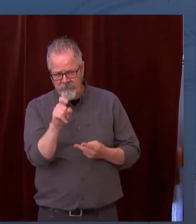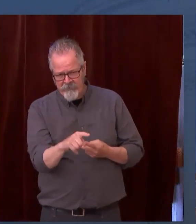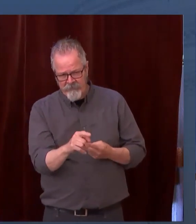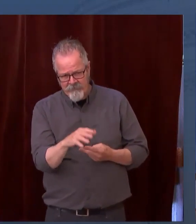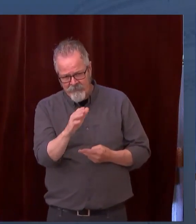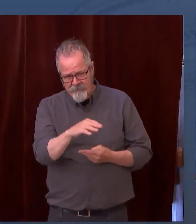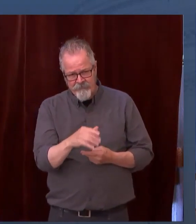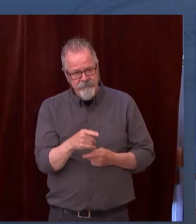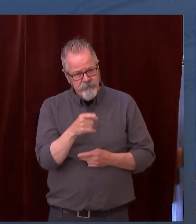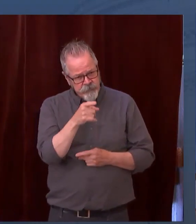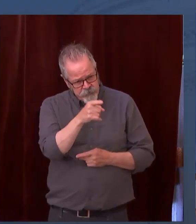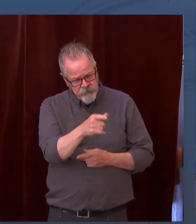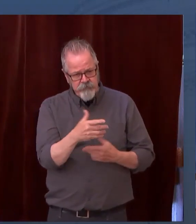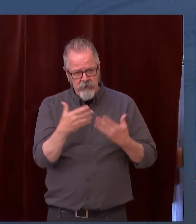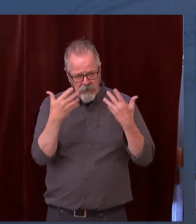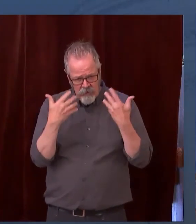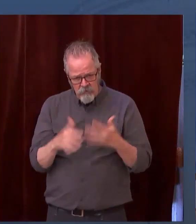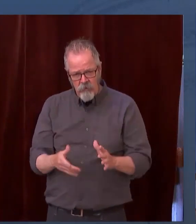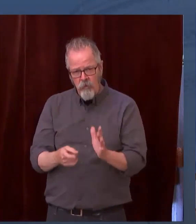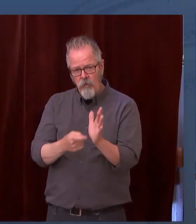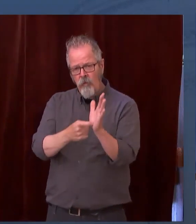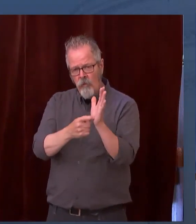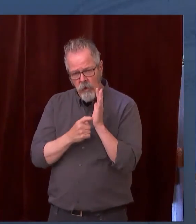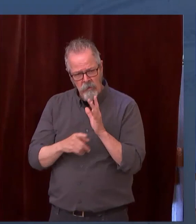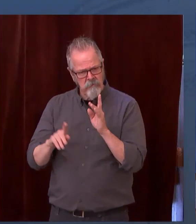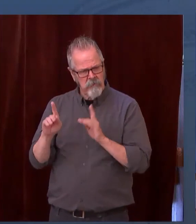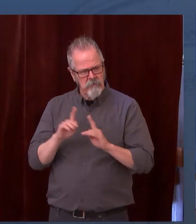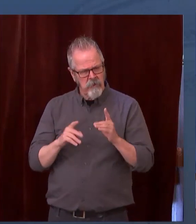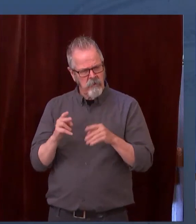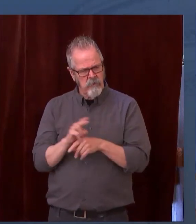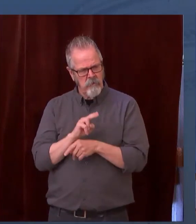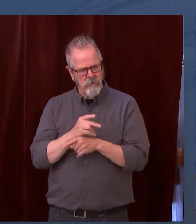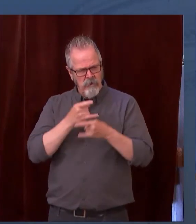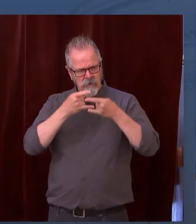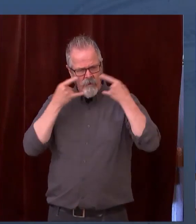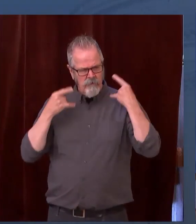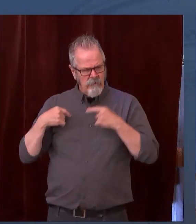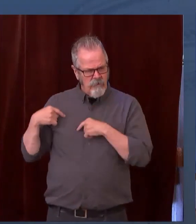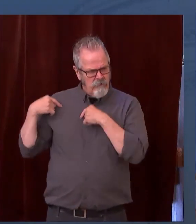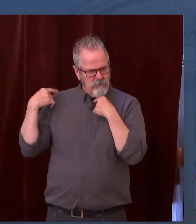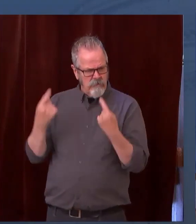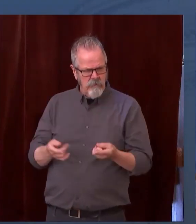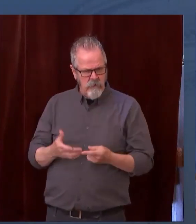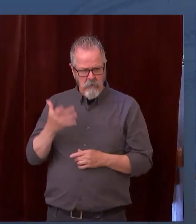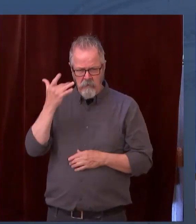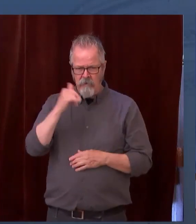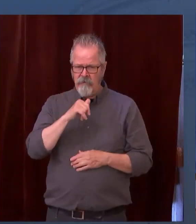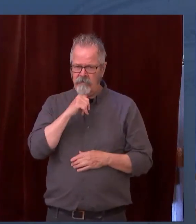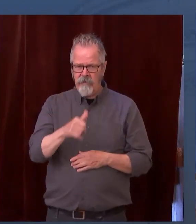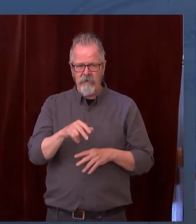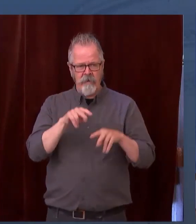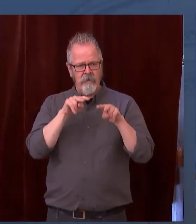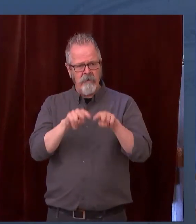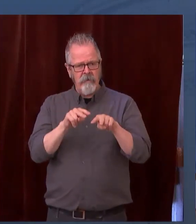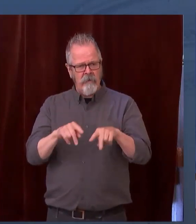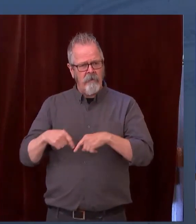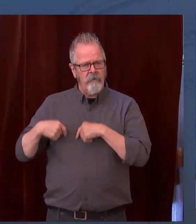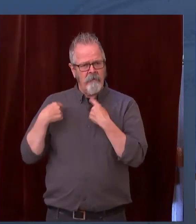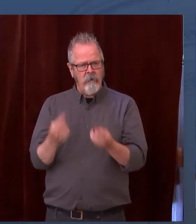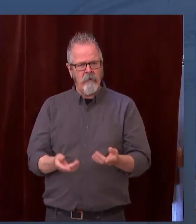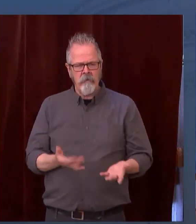Well, these businesses, thank you for your information. We appreciate that. You can anticipate these businesses getting a